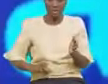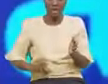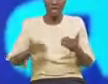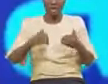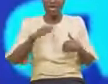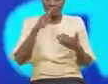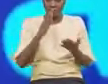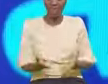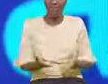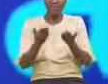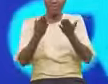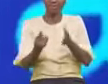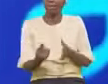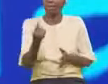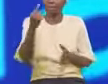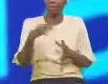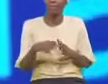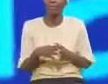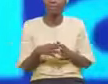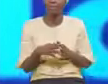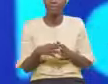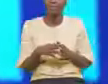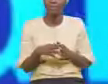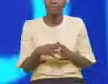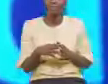Ne edo dzesi bena okɔ Kristo ɖe dzia,